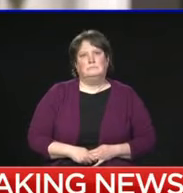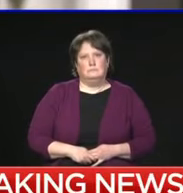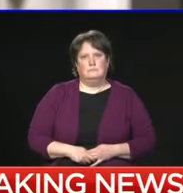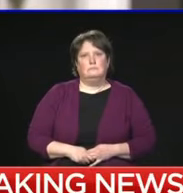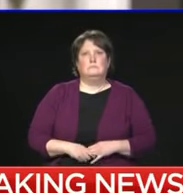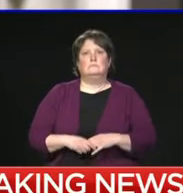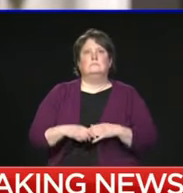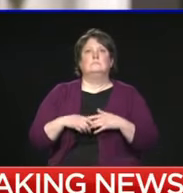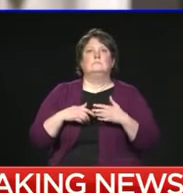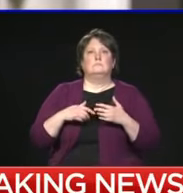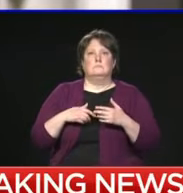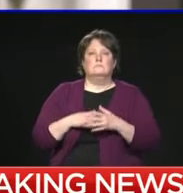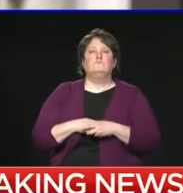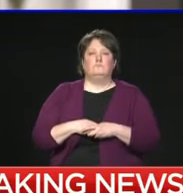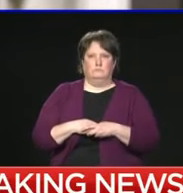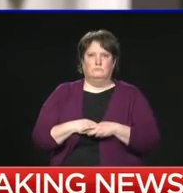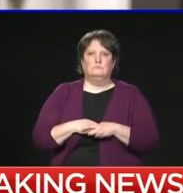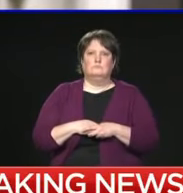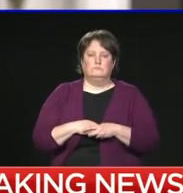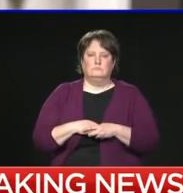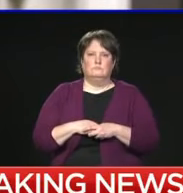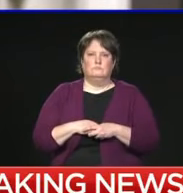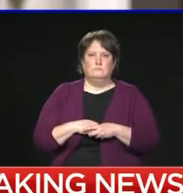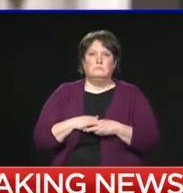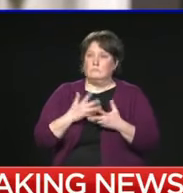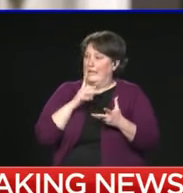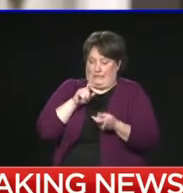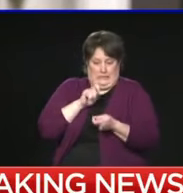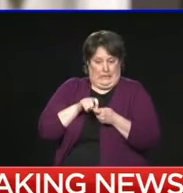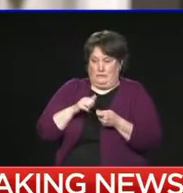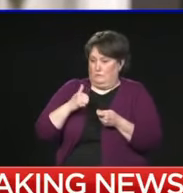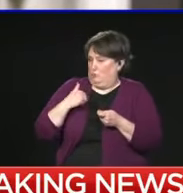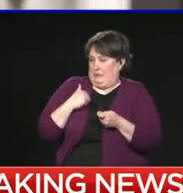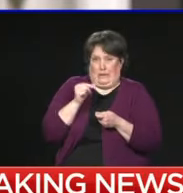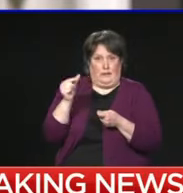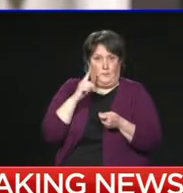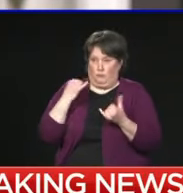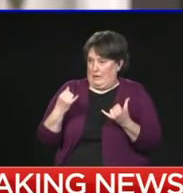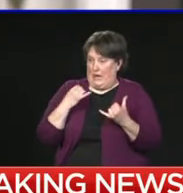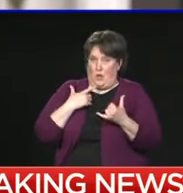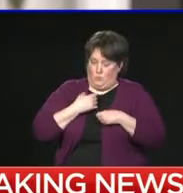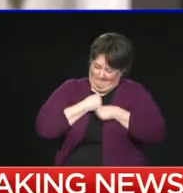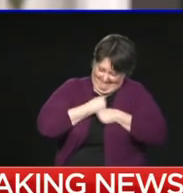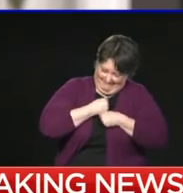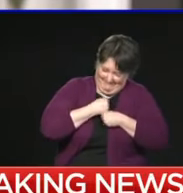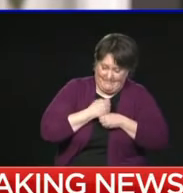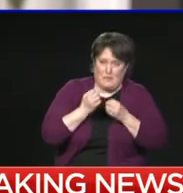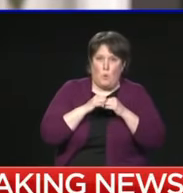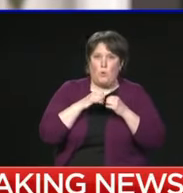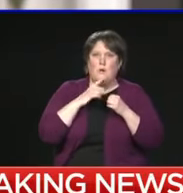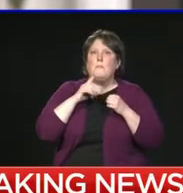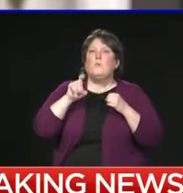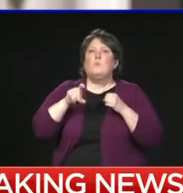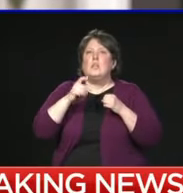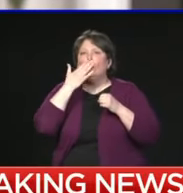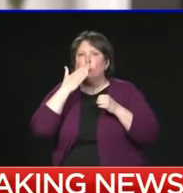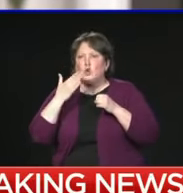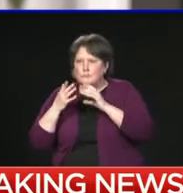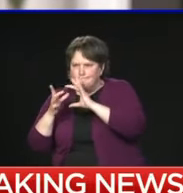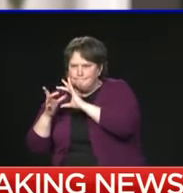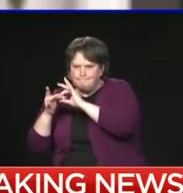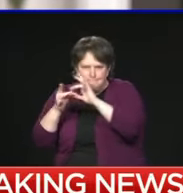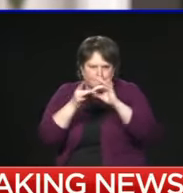of equipment and essential products in stock. That is what we are doing. More coordination among